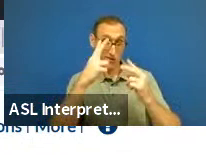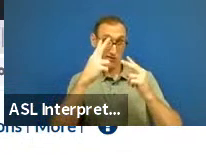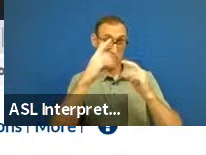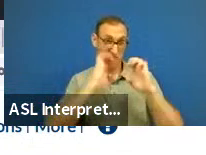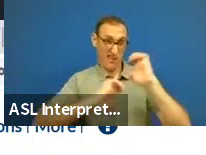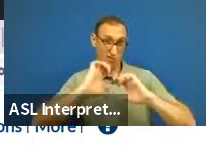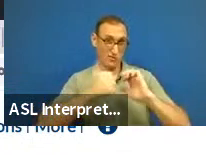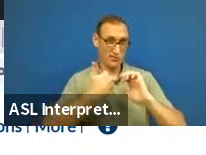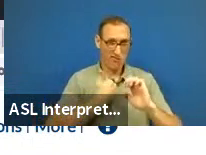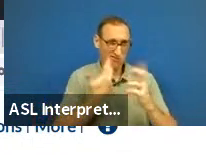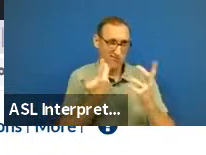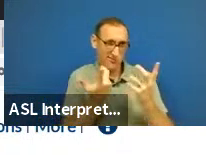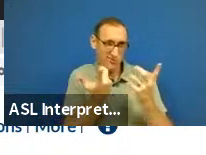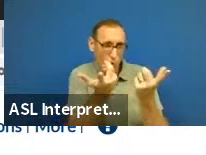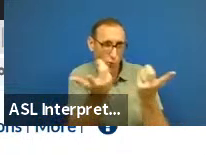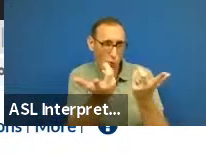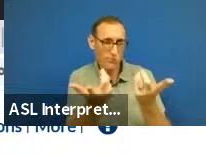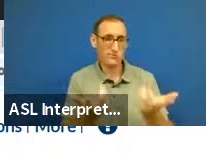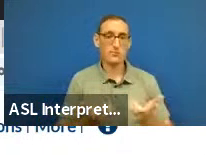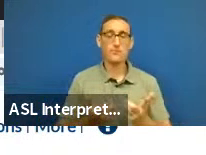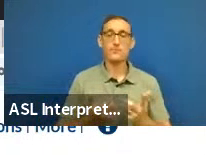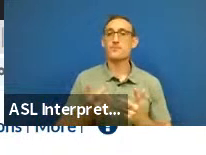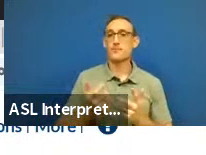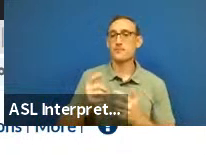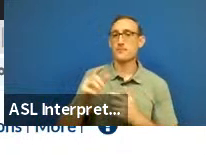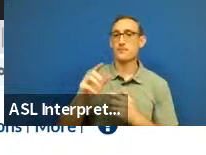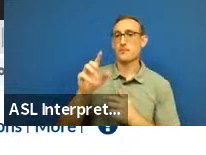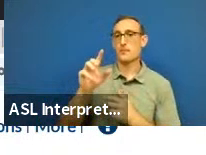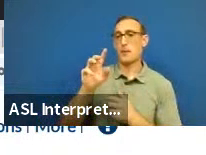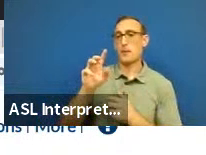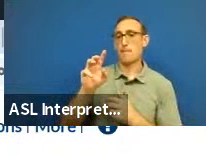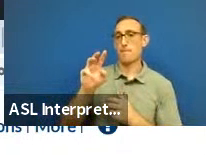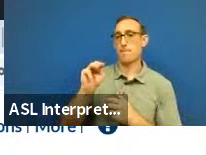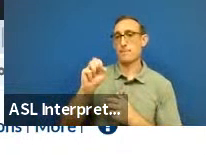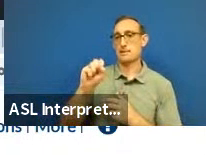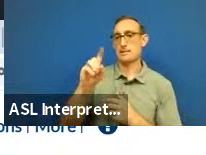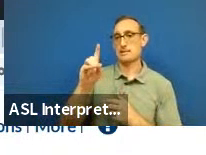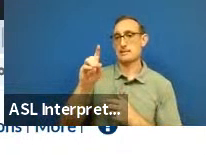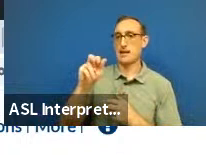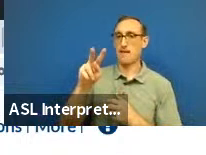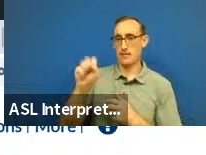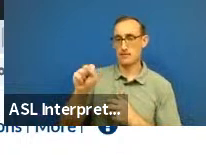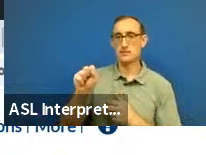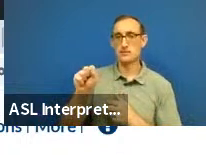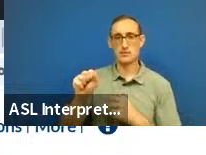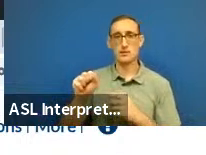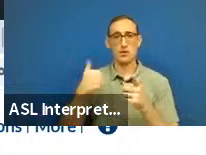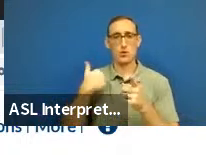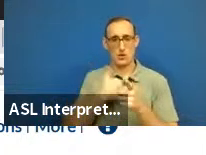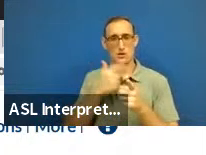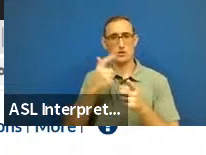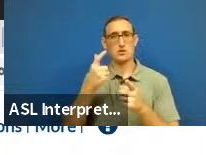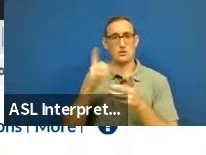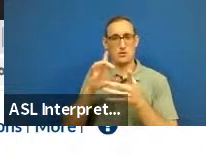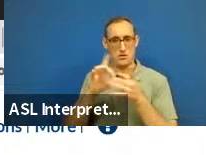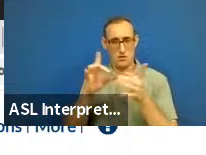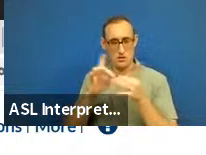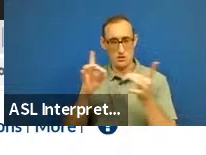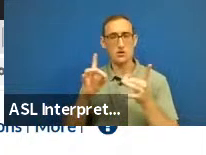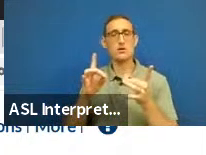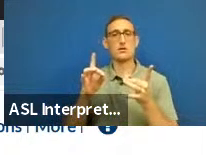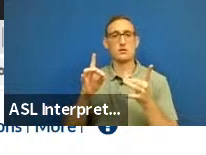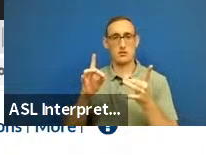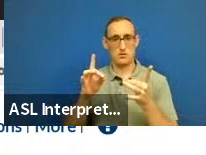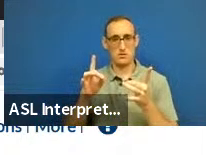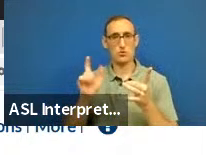the strategic plan. We put the objectives down of what we're doing, and then we tell what the measurement is going to be. We define how we're going to evaluate it